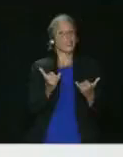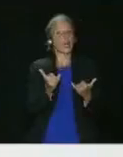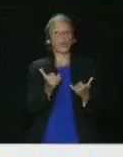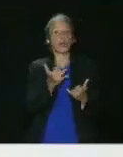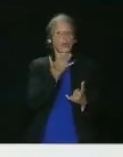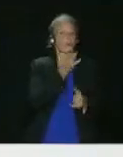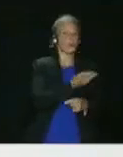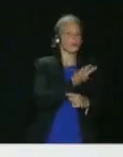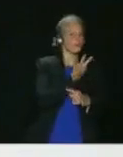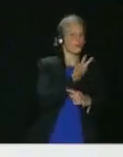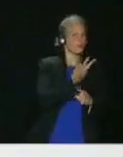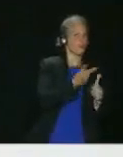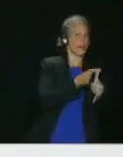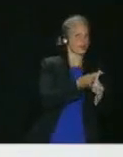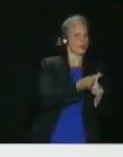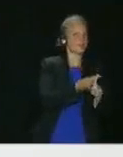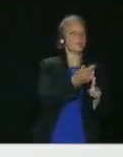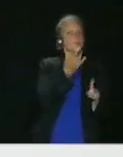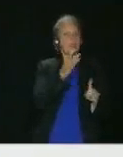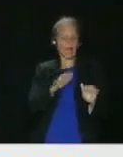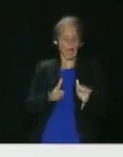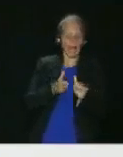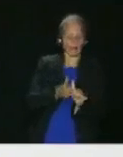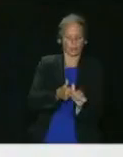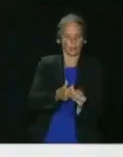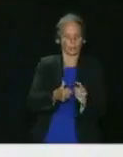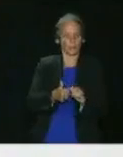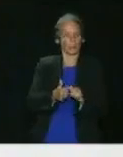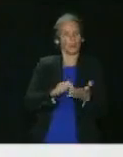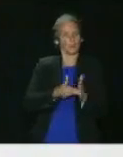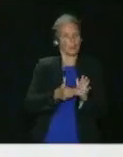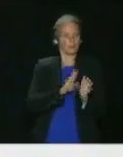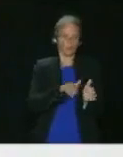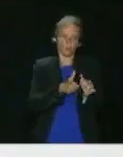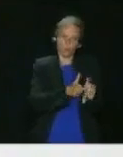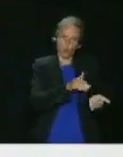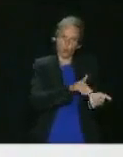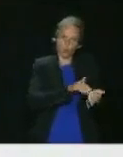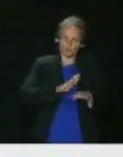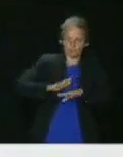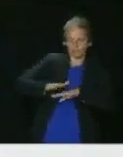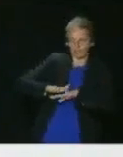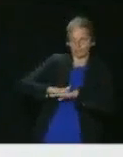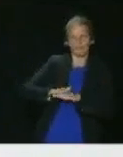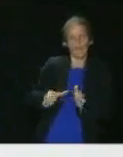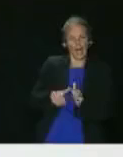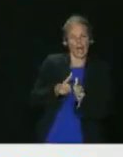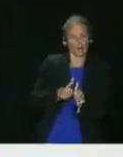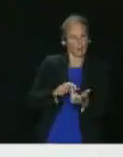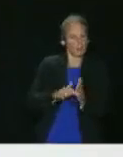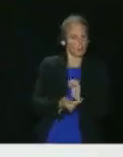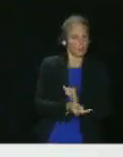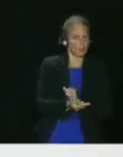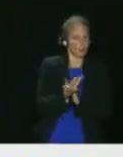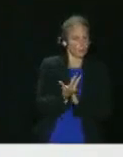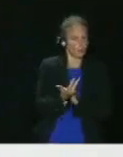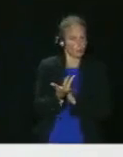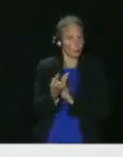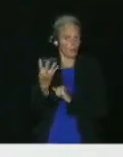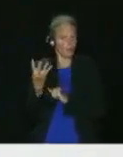vaccination definition of what it means to be adequately protected against COVID-19. Fully protected with two